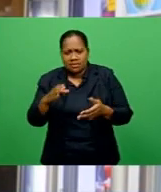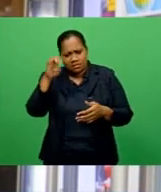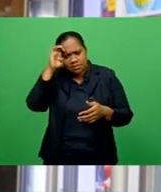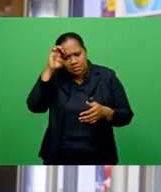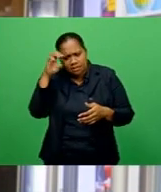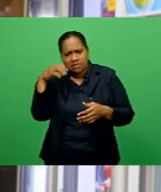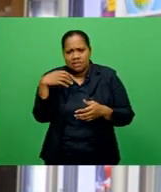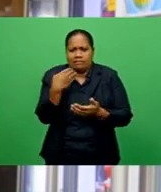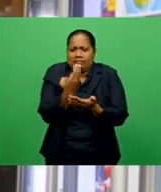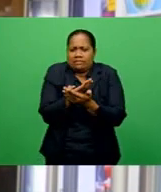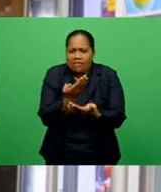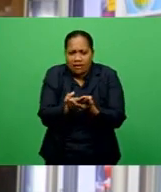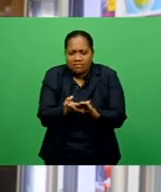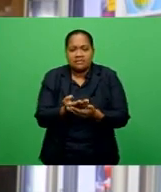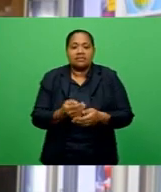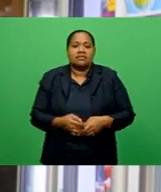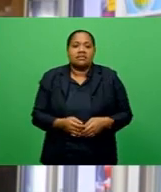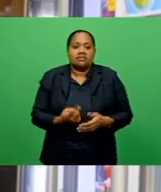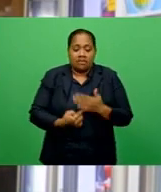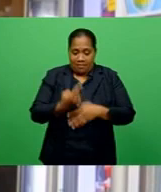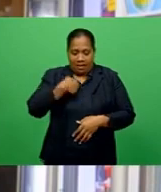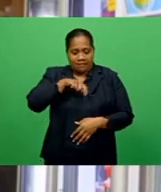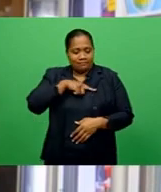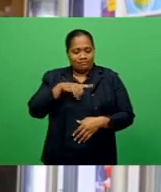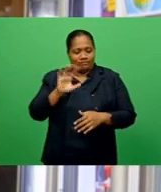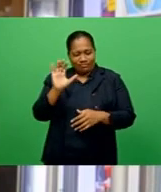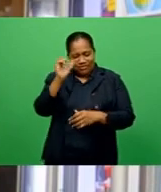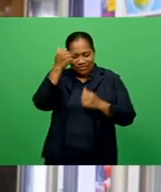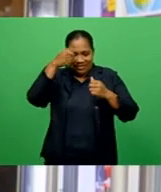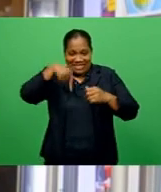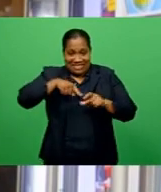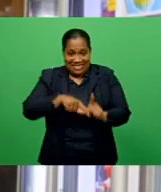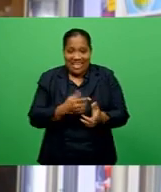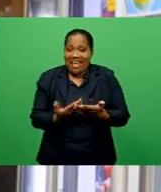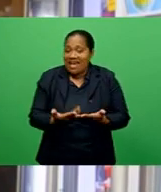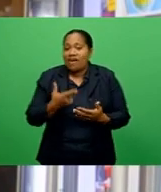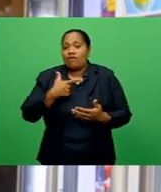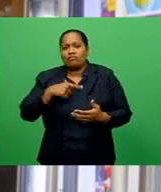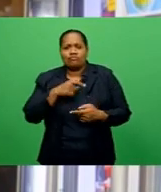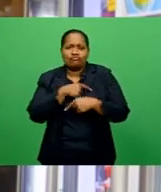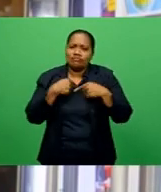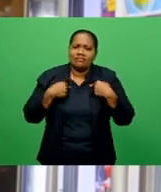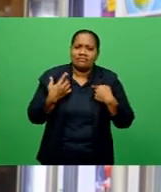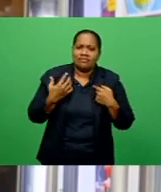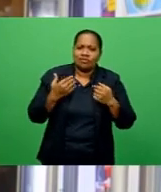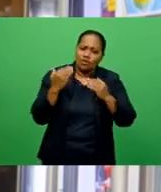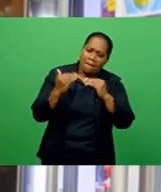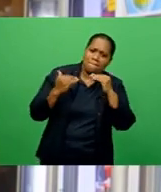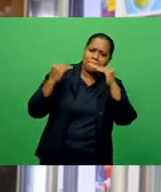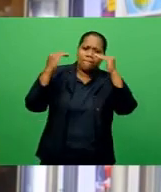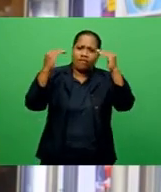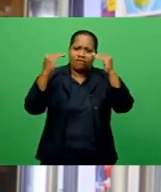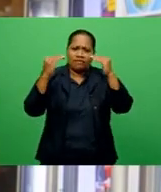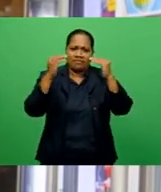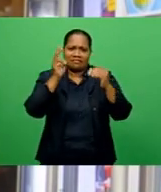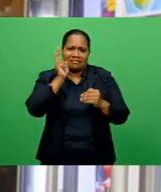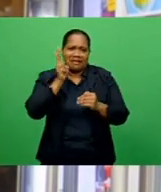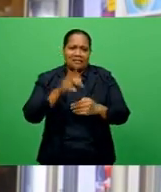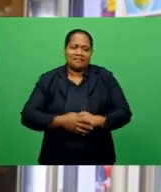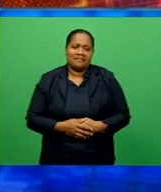demand, and we were success this year that we had gone to another level in the quality.